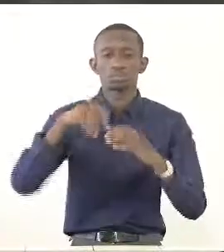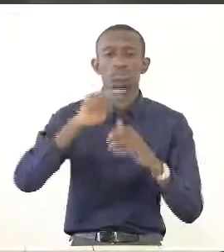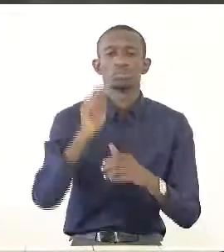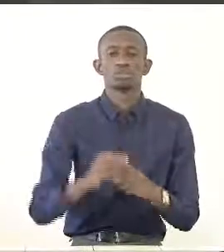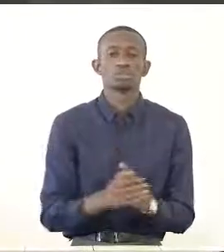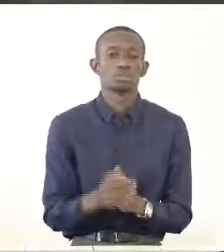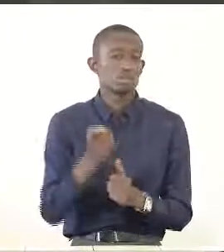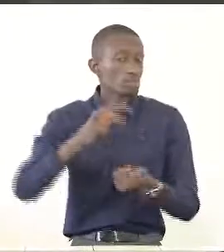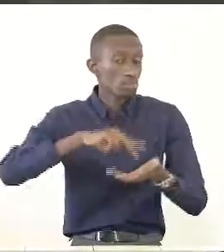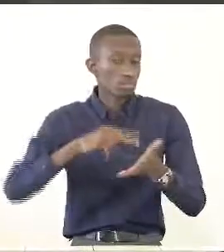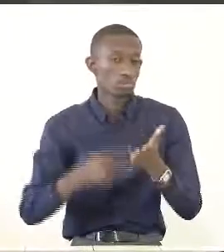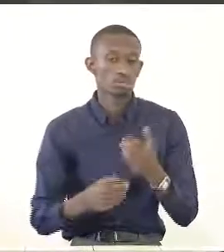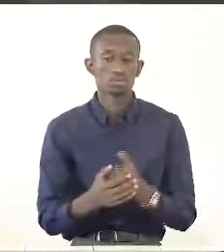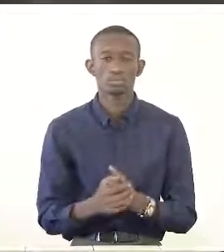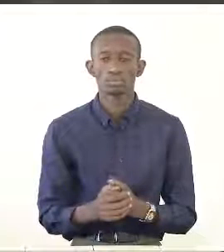from